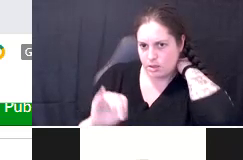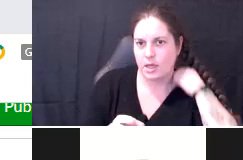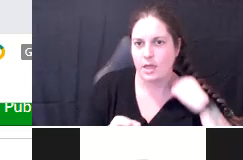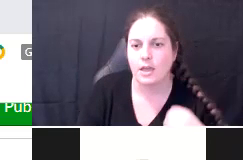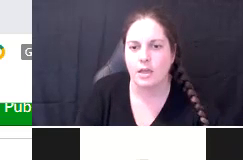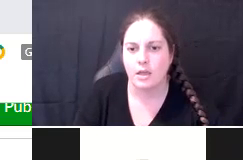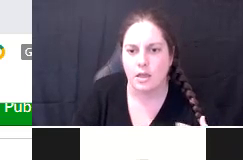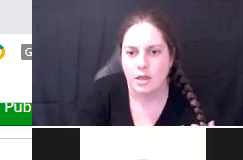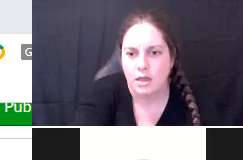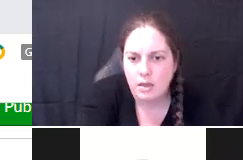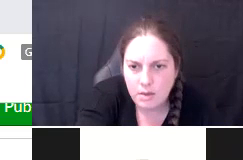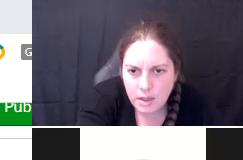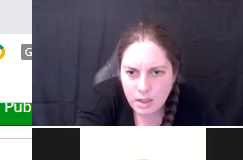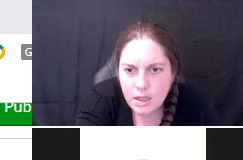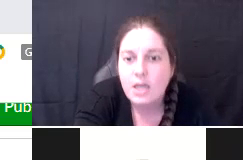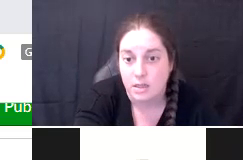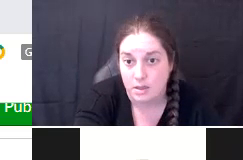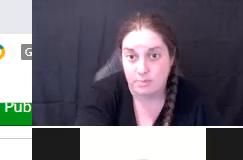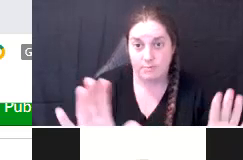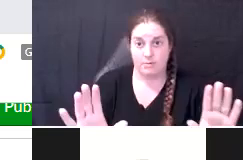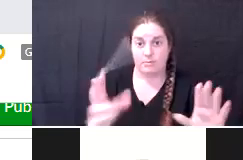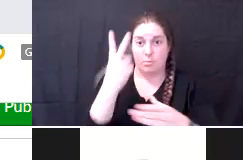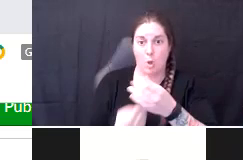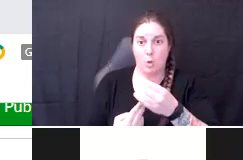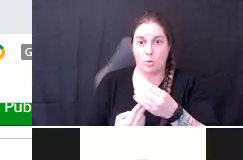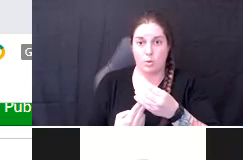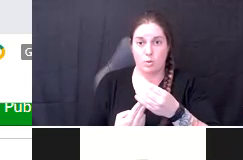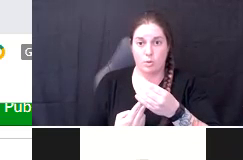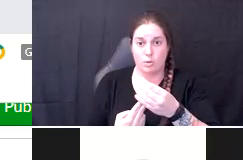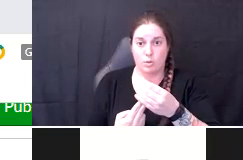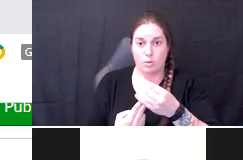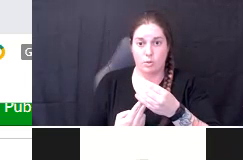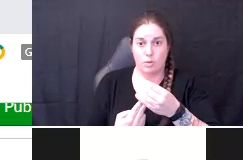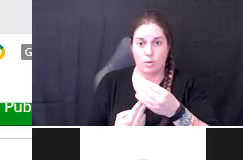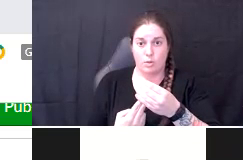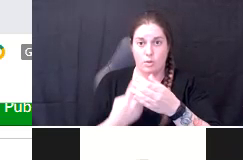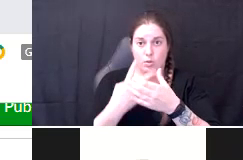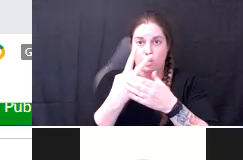It should be on. I have my video on.